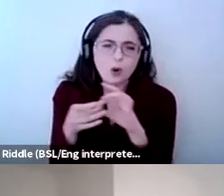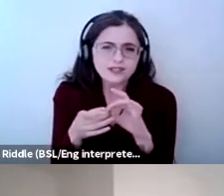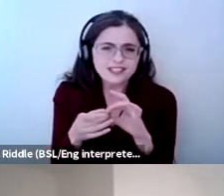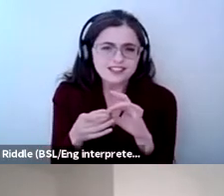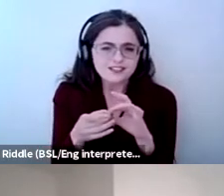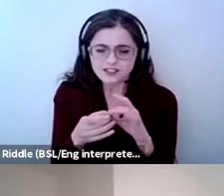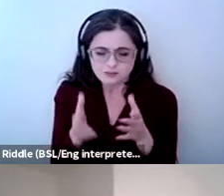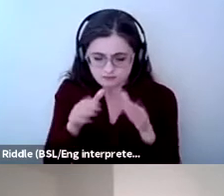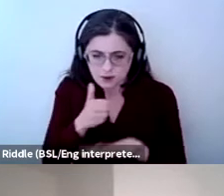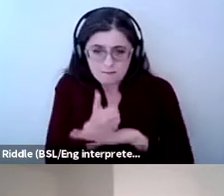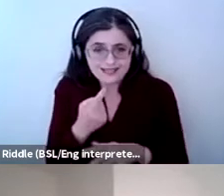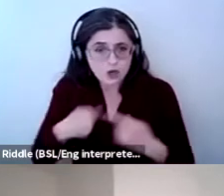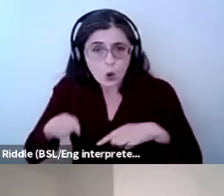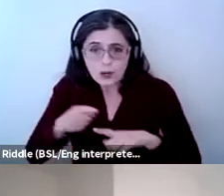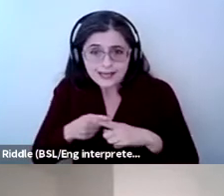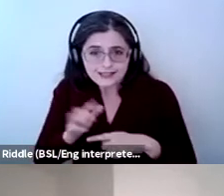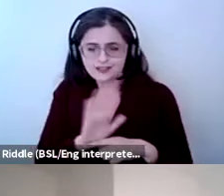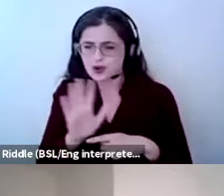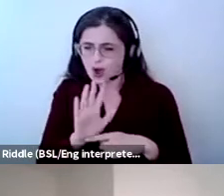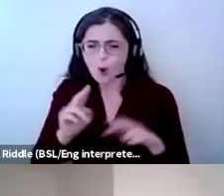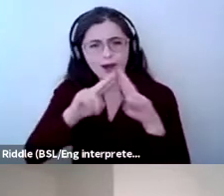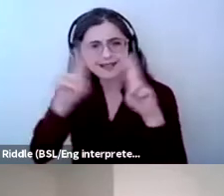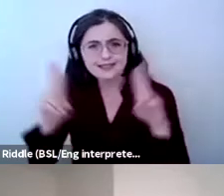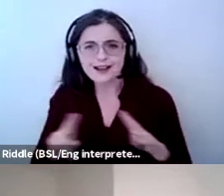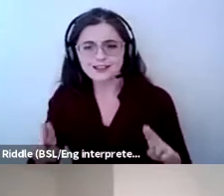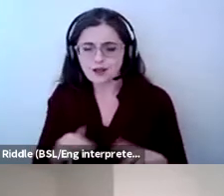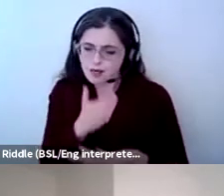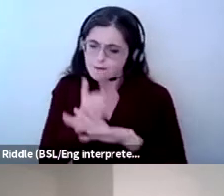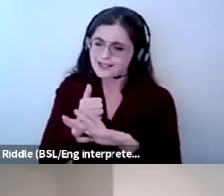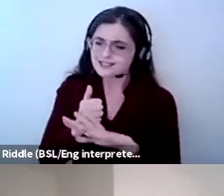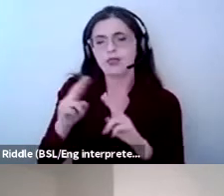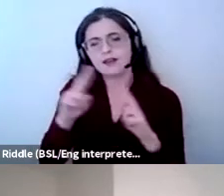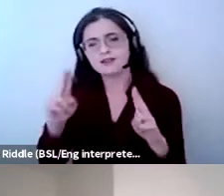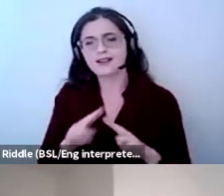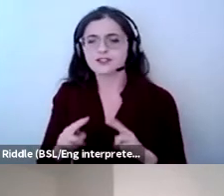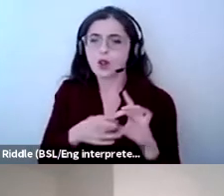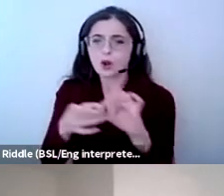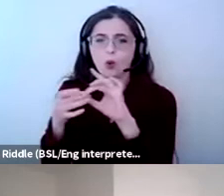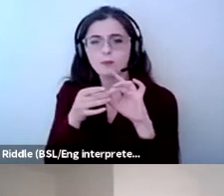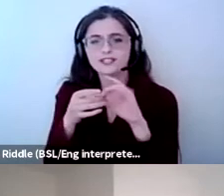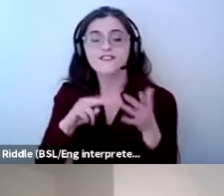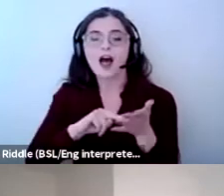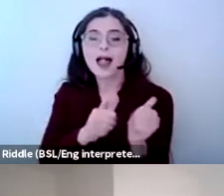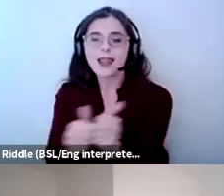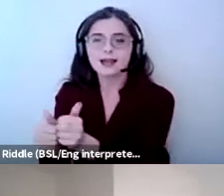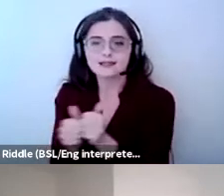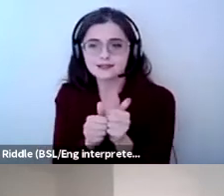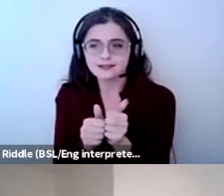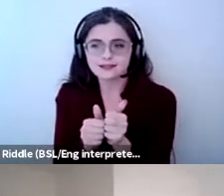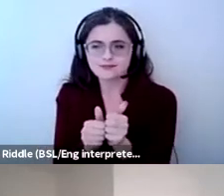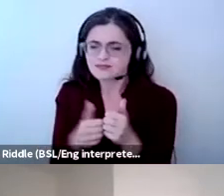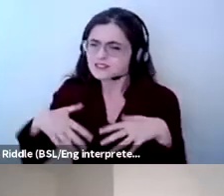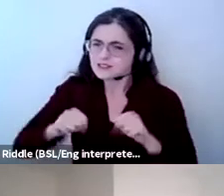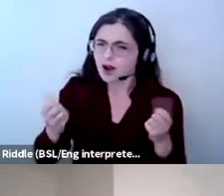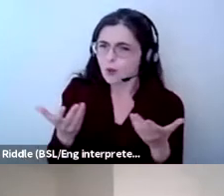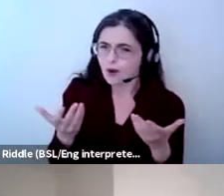committed to the principles of the International Cooperative Alliance. And their origins lie just down the road, if